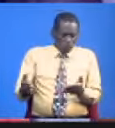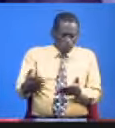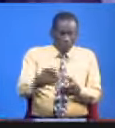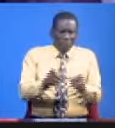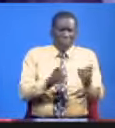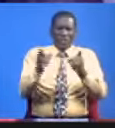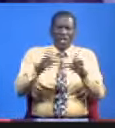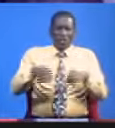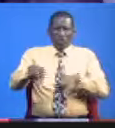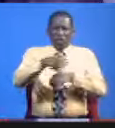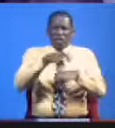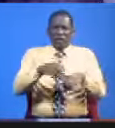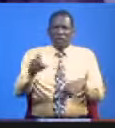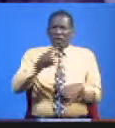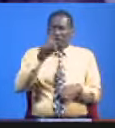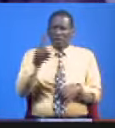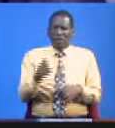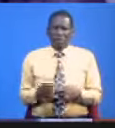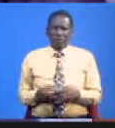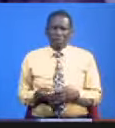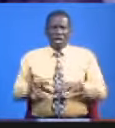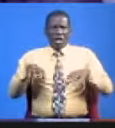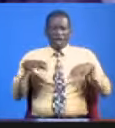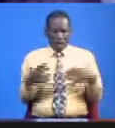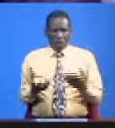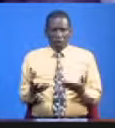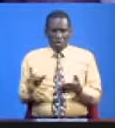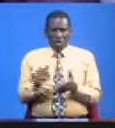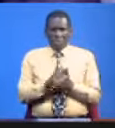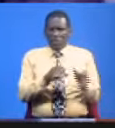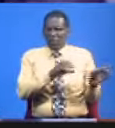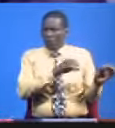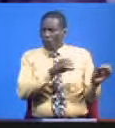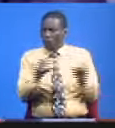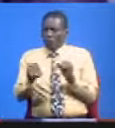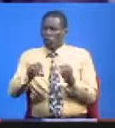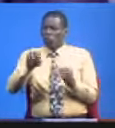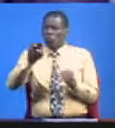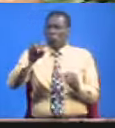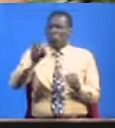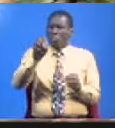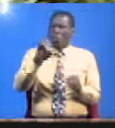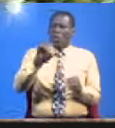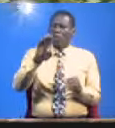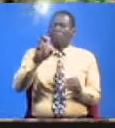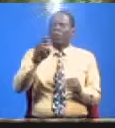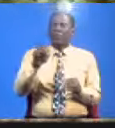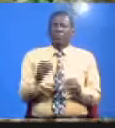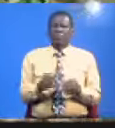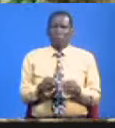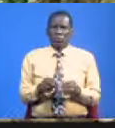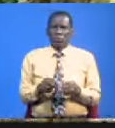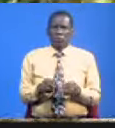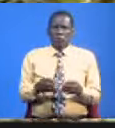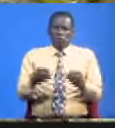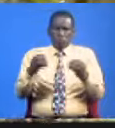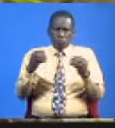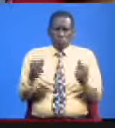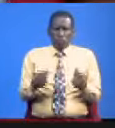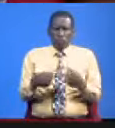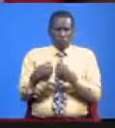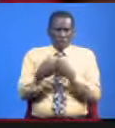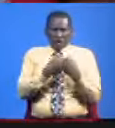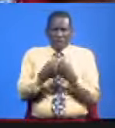of the national exam. Aje sasa ati imeenda mpaka Moiben from my inaptitude police station. To calm the building tension,